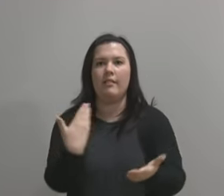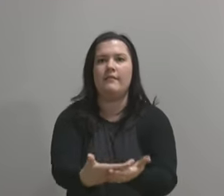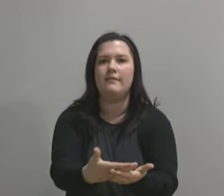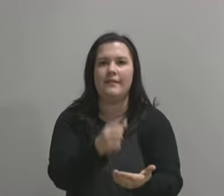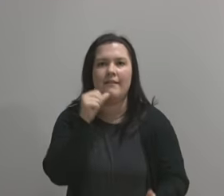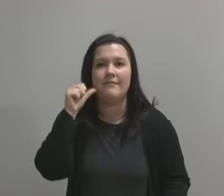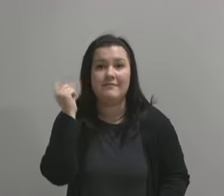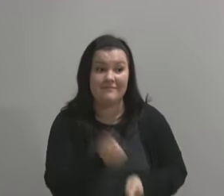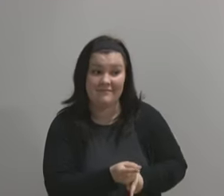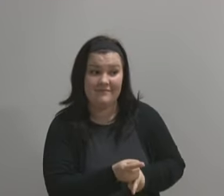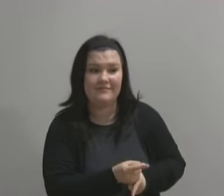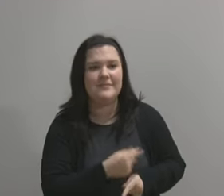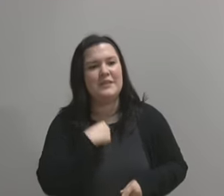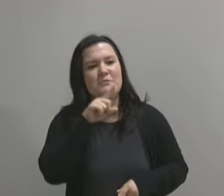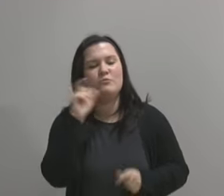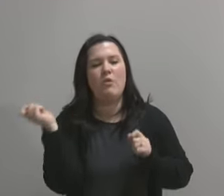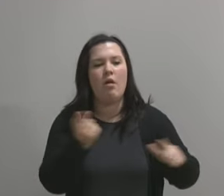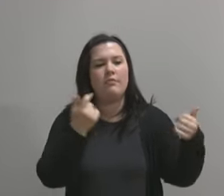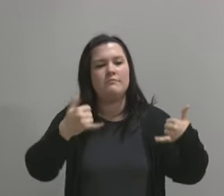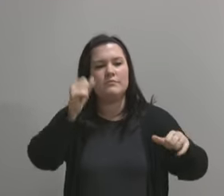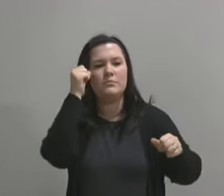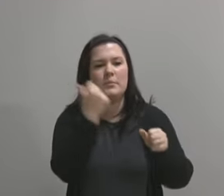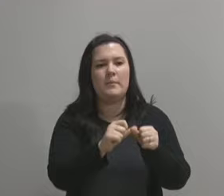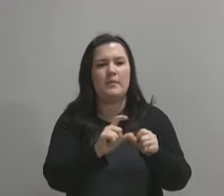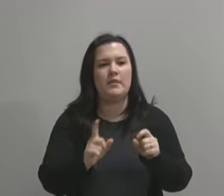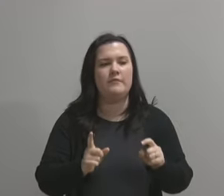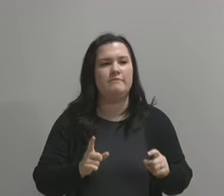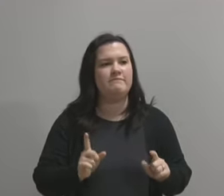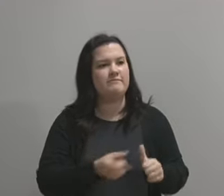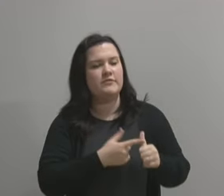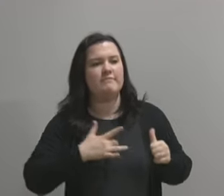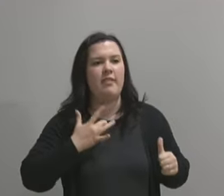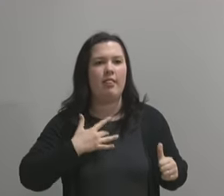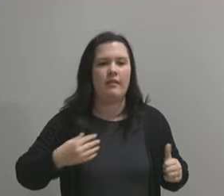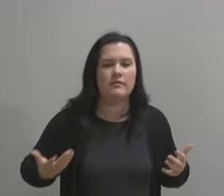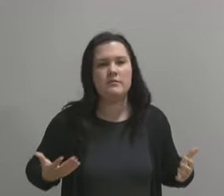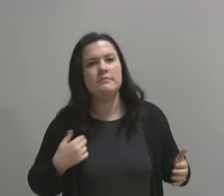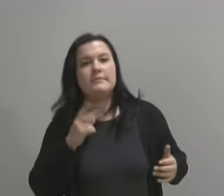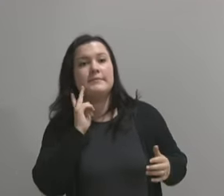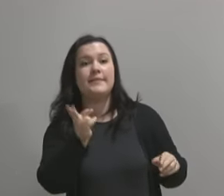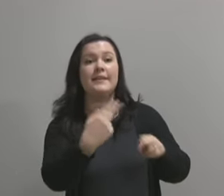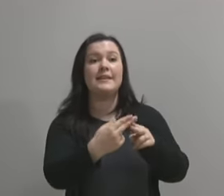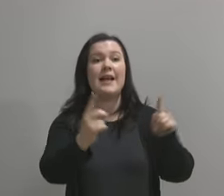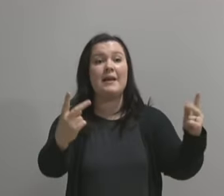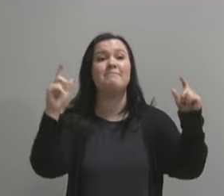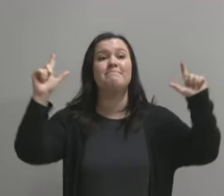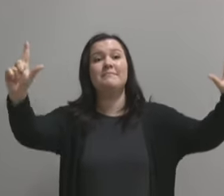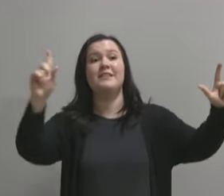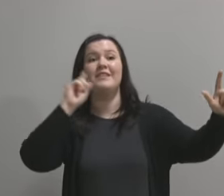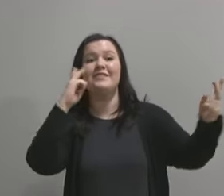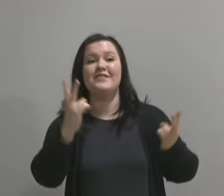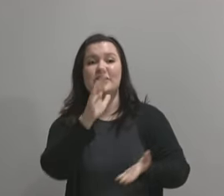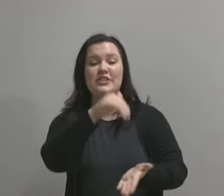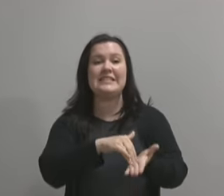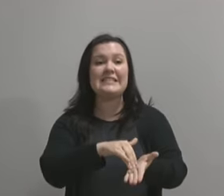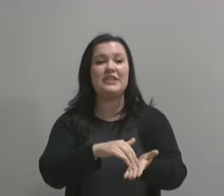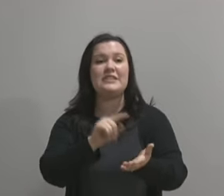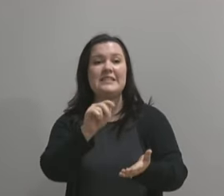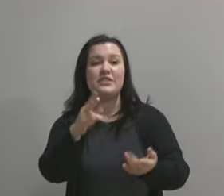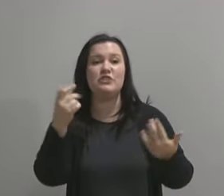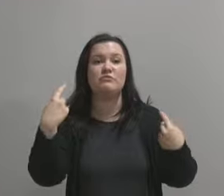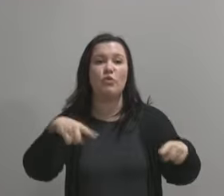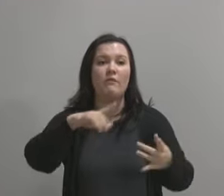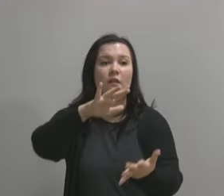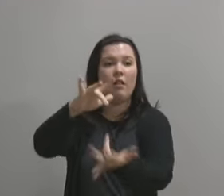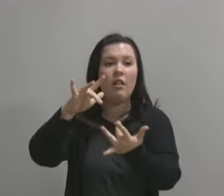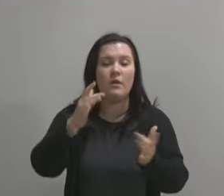yesterday, doesn't it? I'm sure we also remember our first impressions of UTD, whether it was seeing our names on the Visitor Center TV during our campus tours, turning into